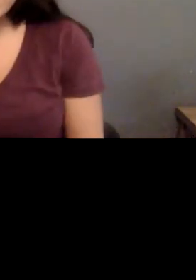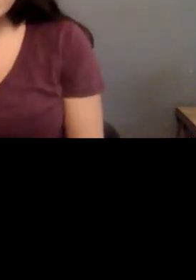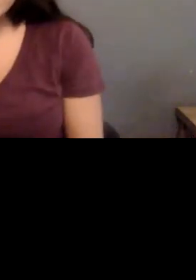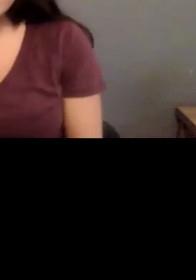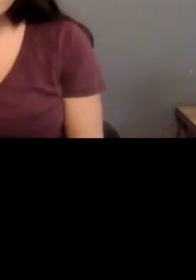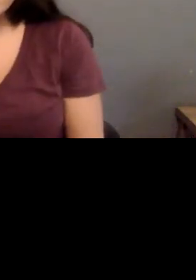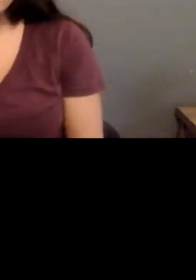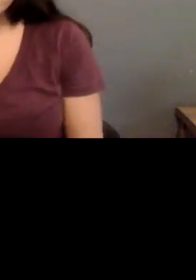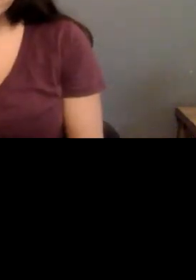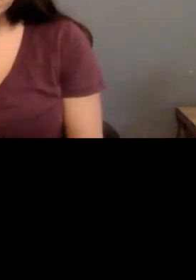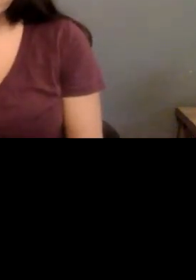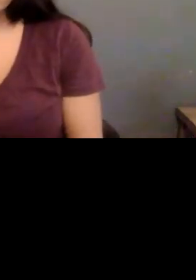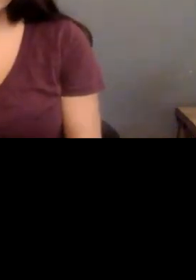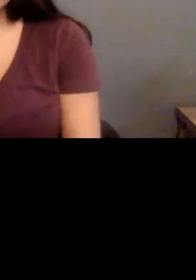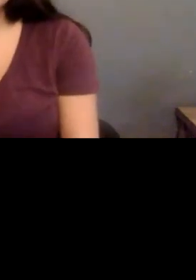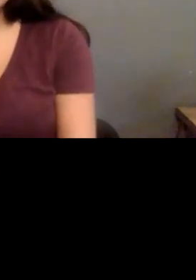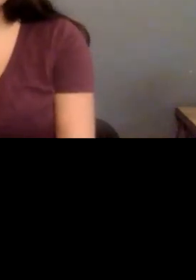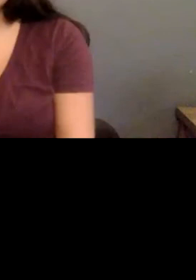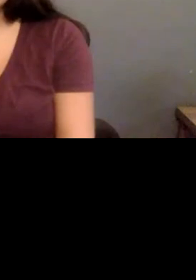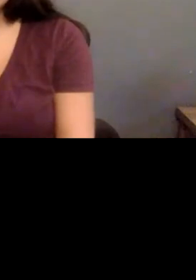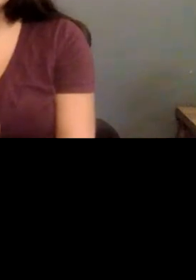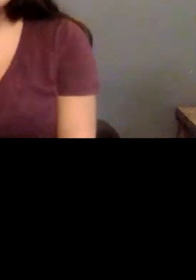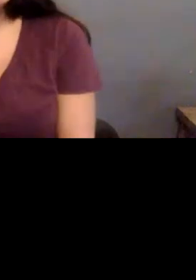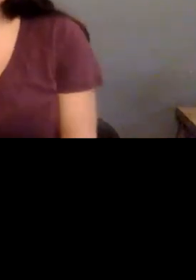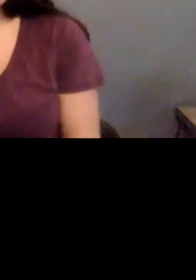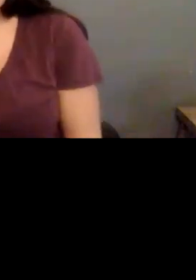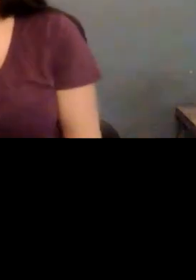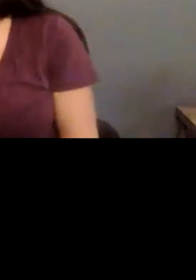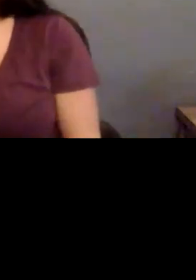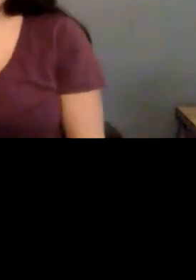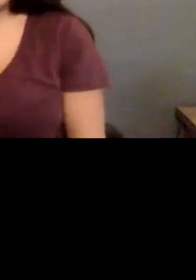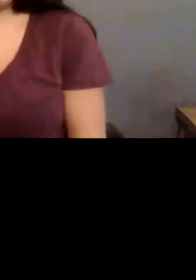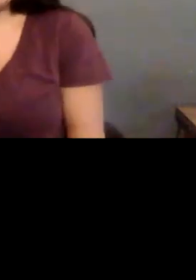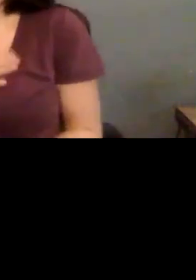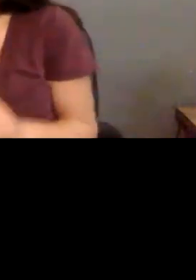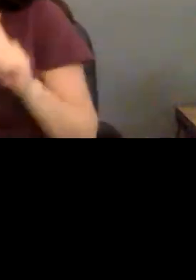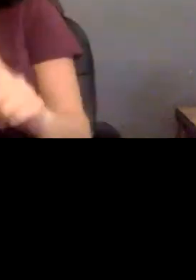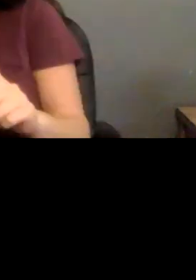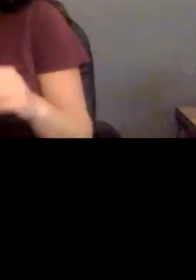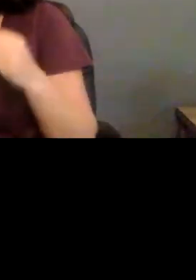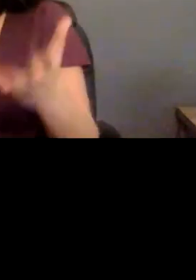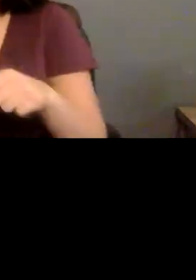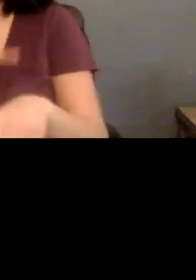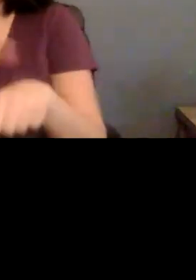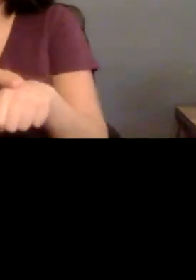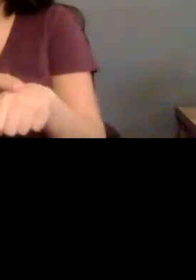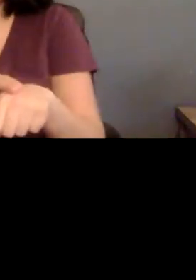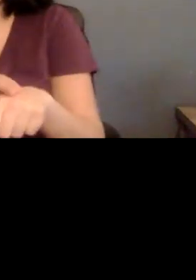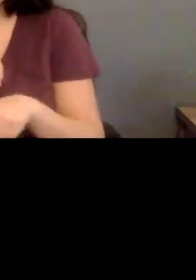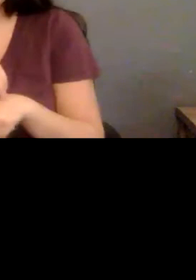I would imagine CBT-TS would be offered nationally. That's my goal. Okay.